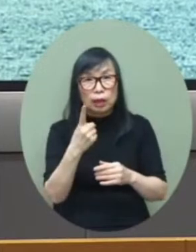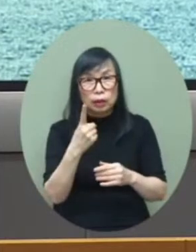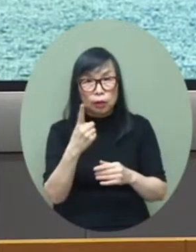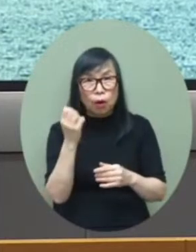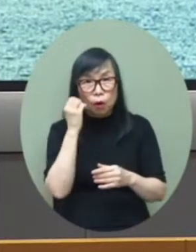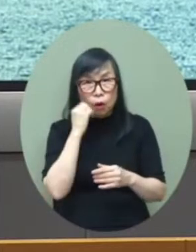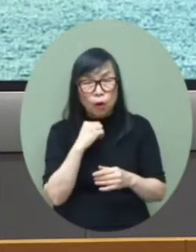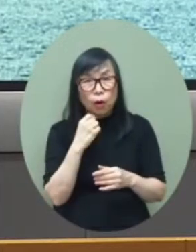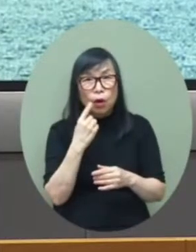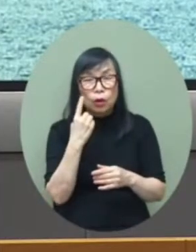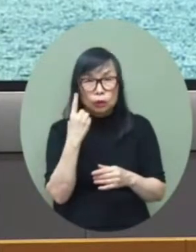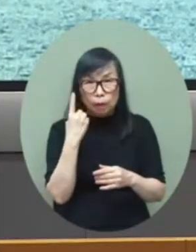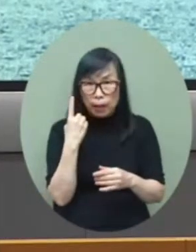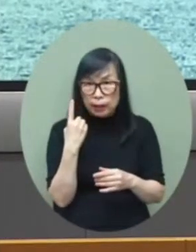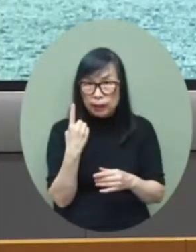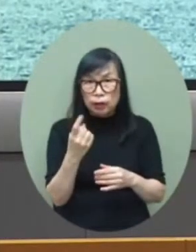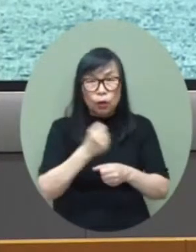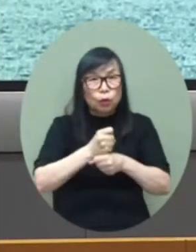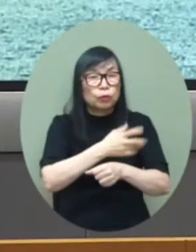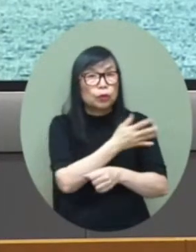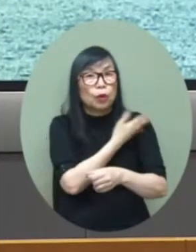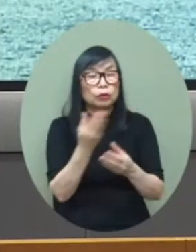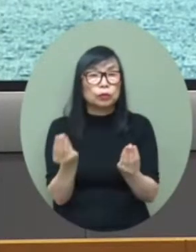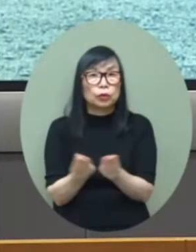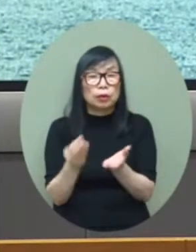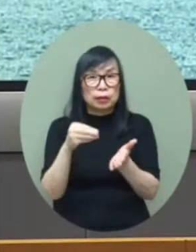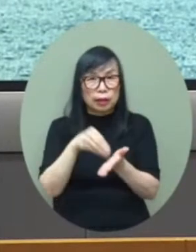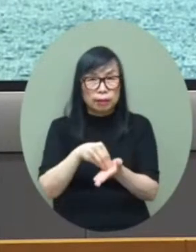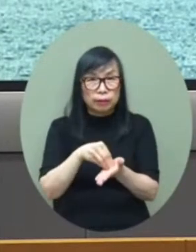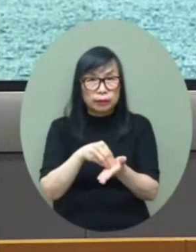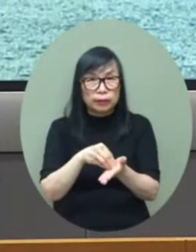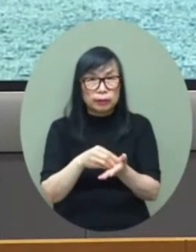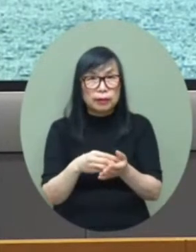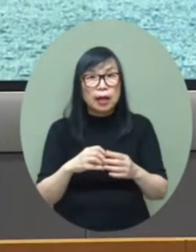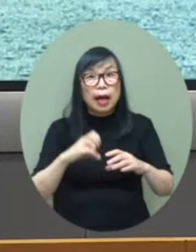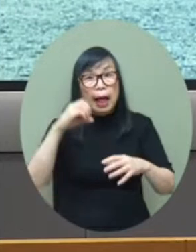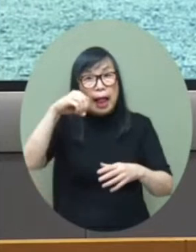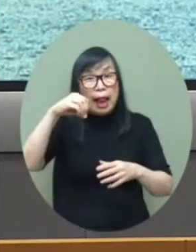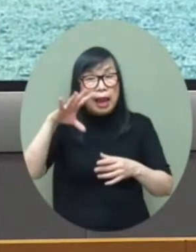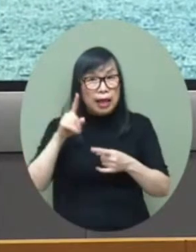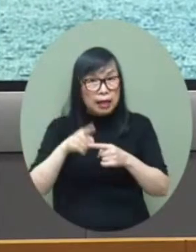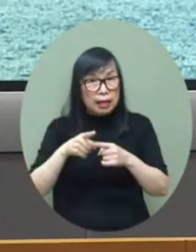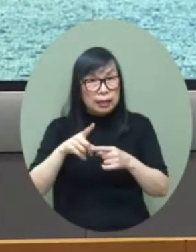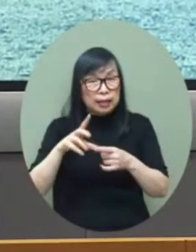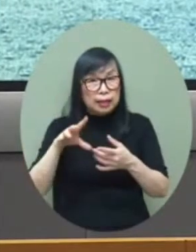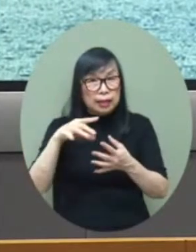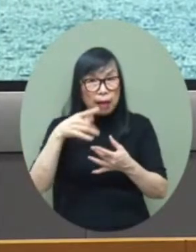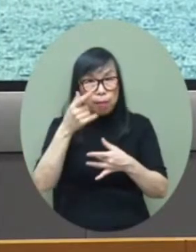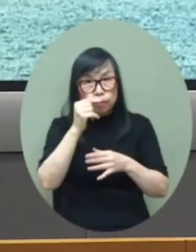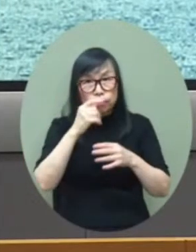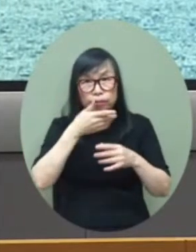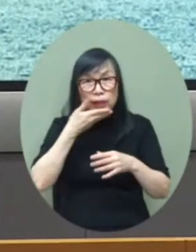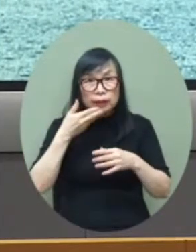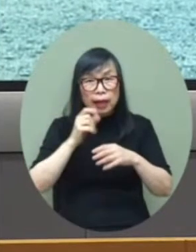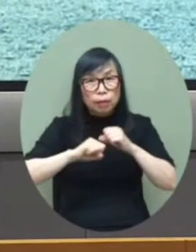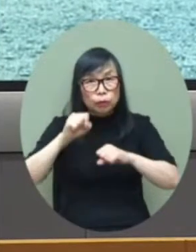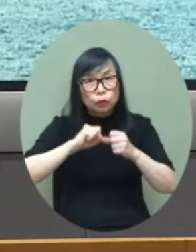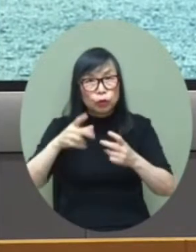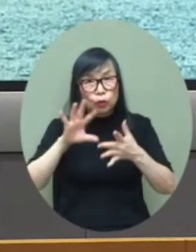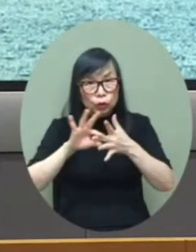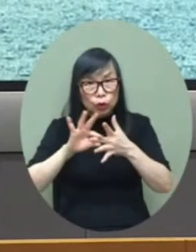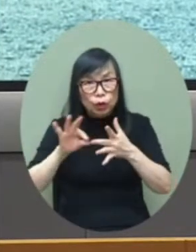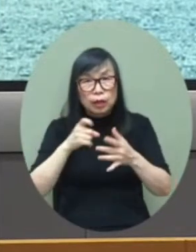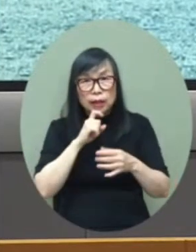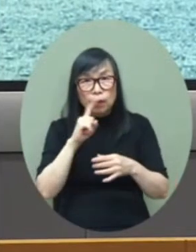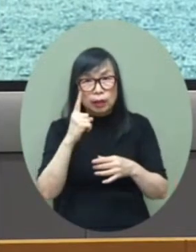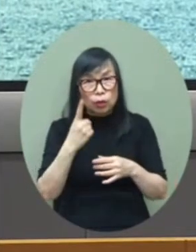and Attention Home, 1 resident and 1 staffer confirmed. United Christian Hospital, Sao